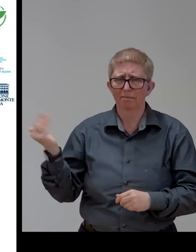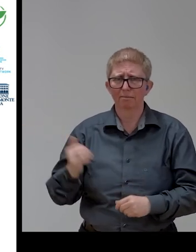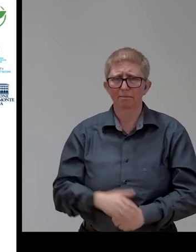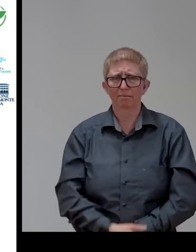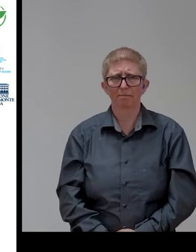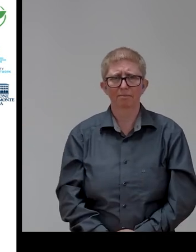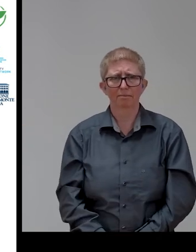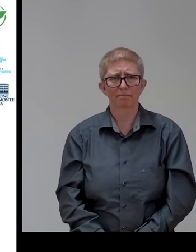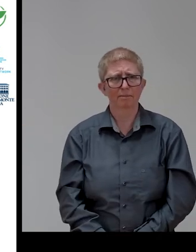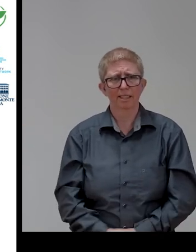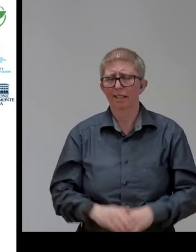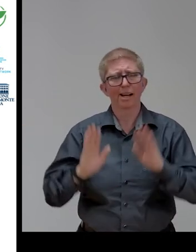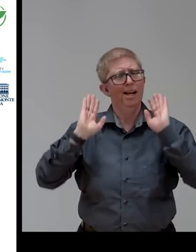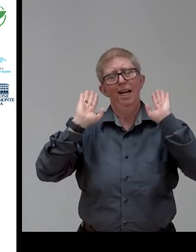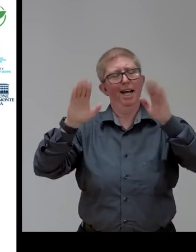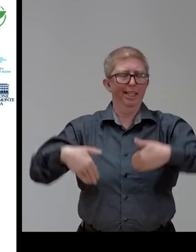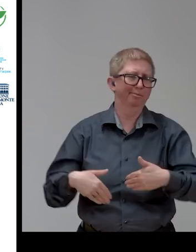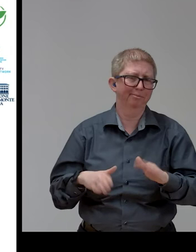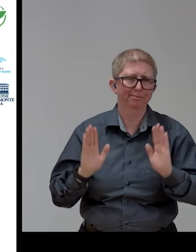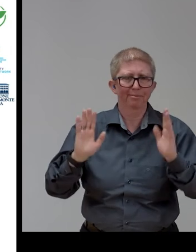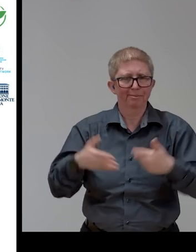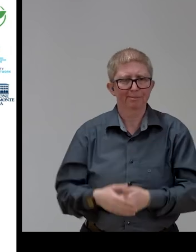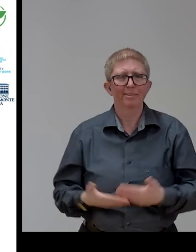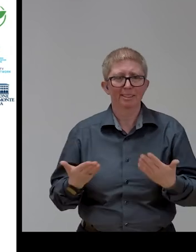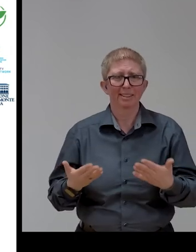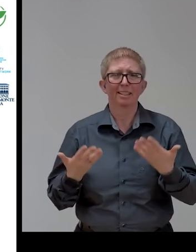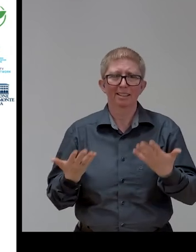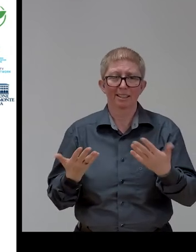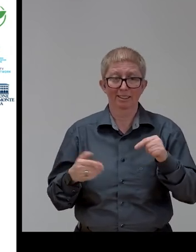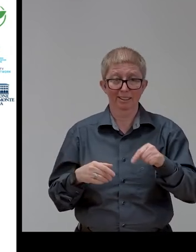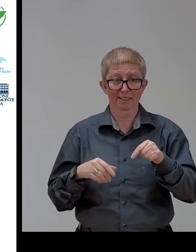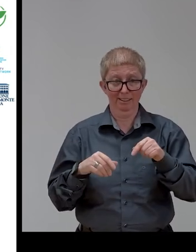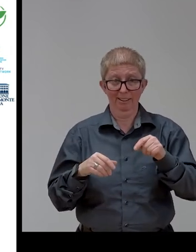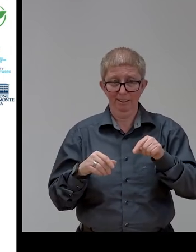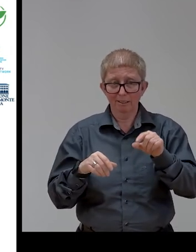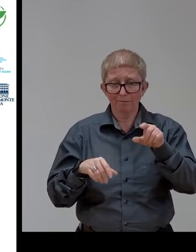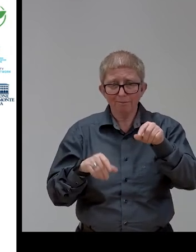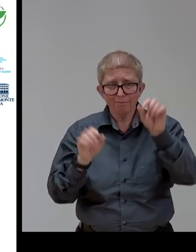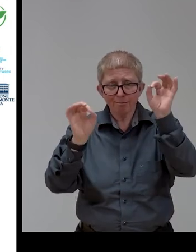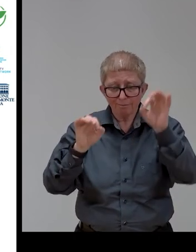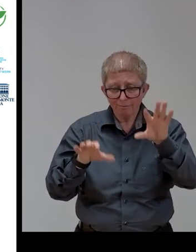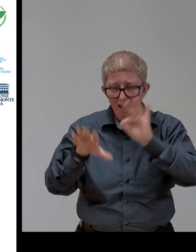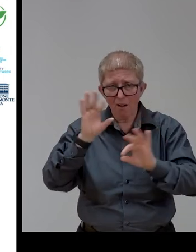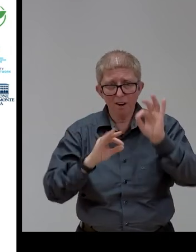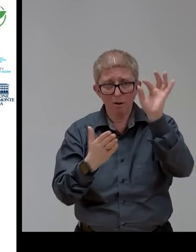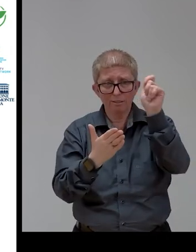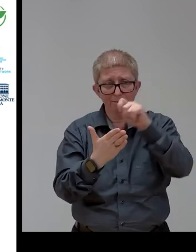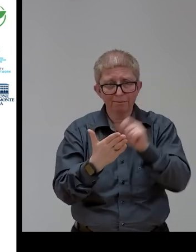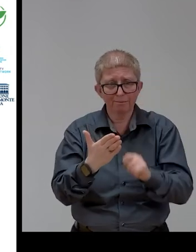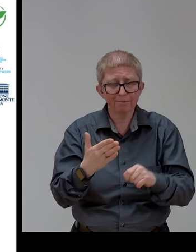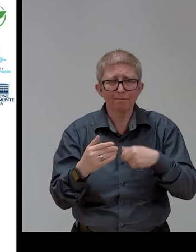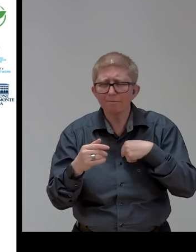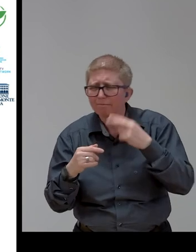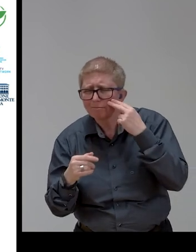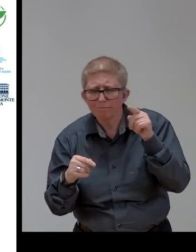Well, anyhow, you can also make an evaluation of your event, so you can learn what you need